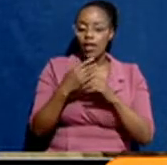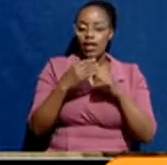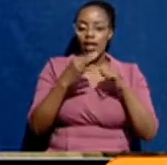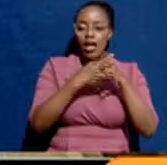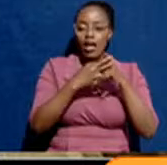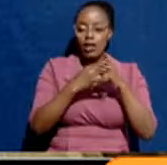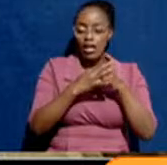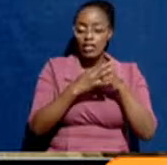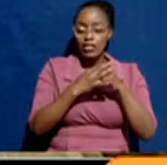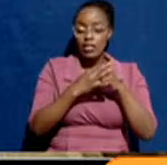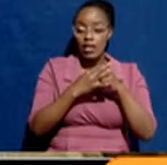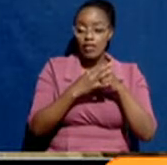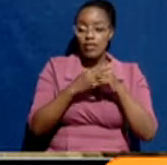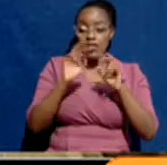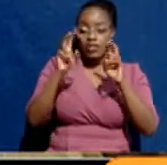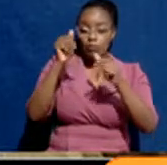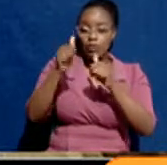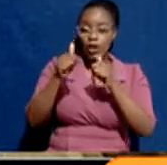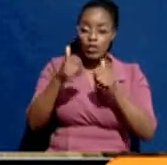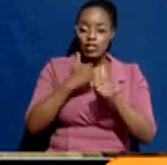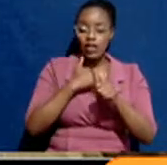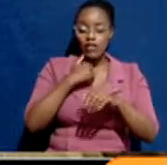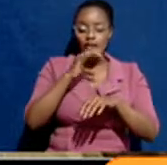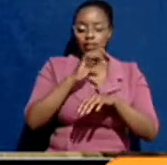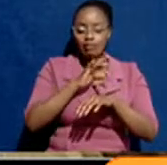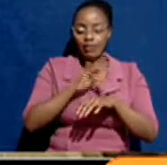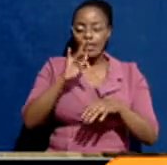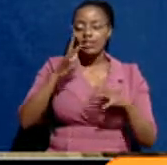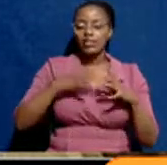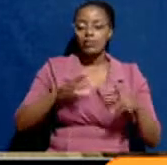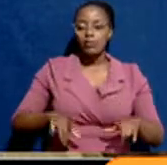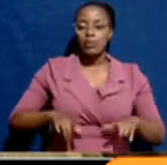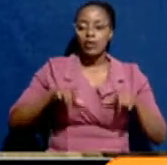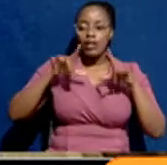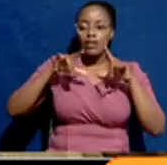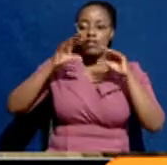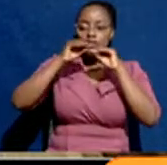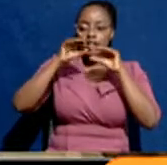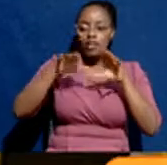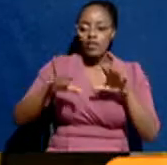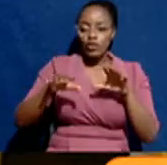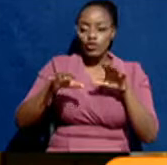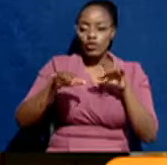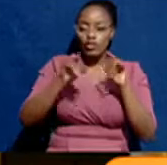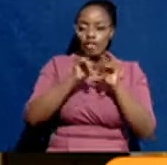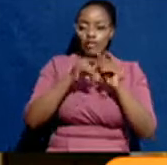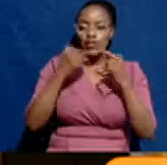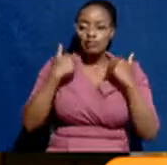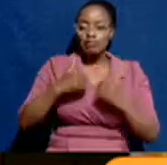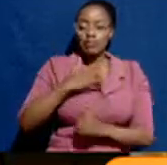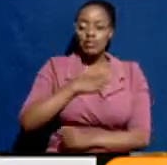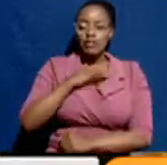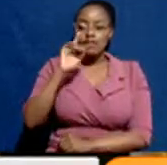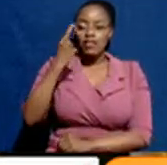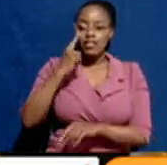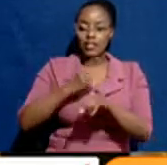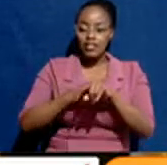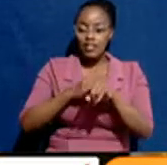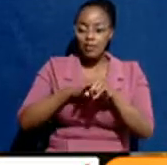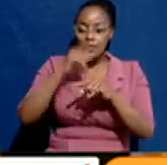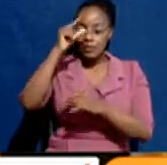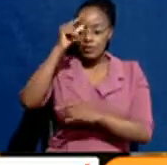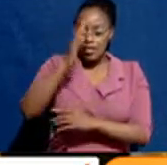discussing on a topic that really touches on people's lives, devolution. Personally, this is my first time to be a